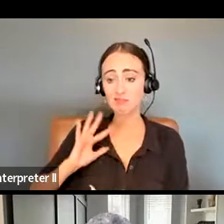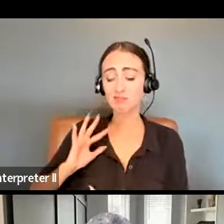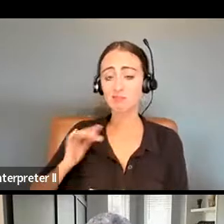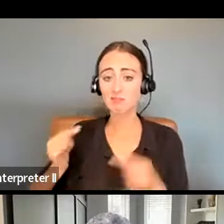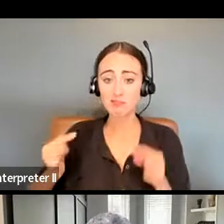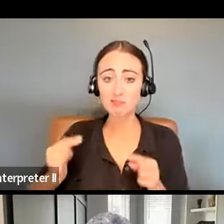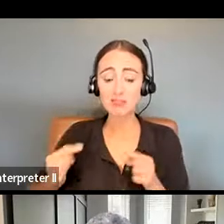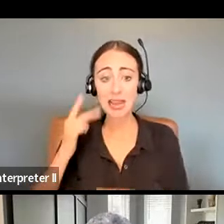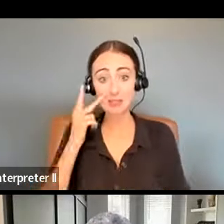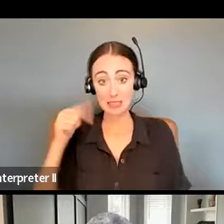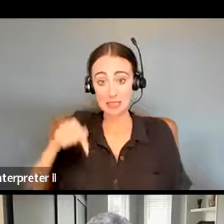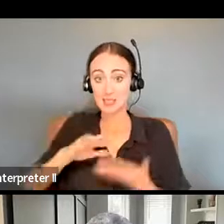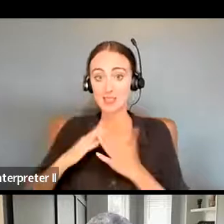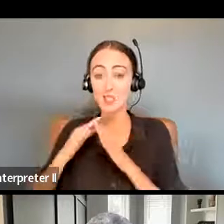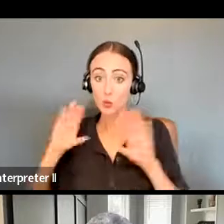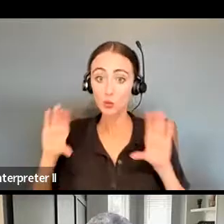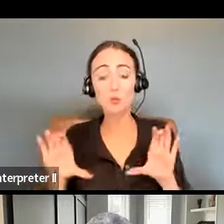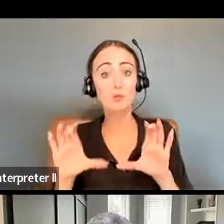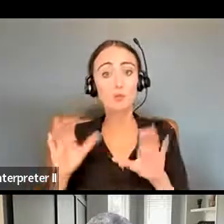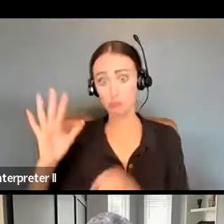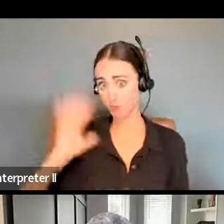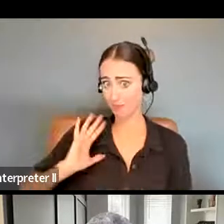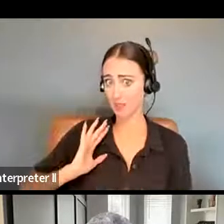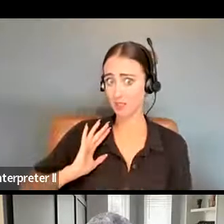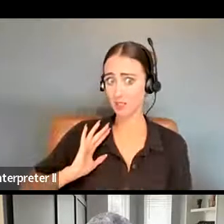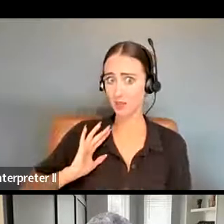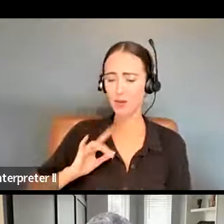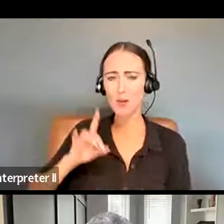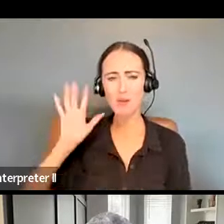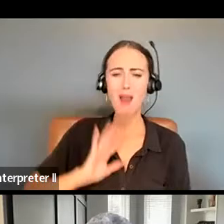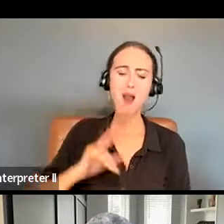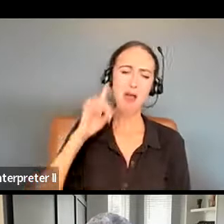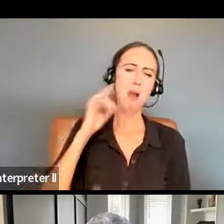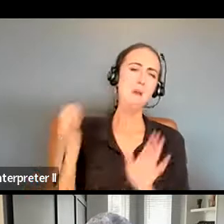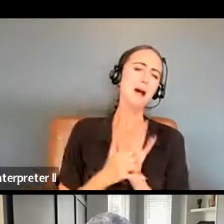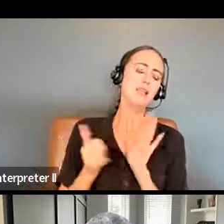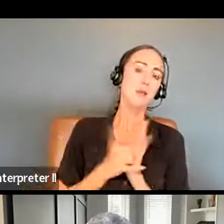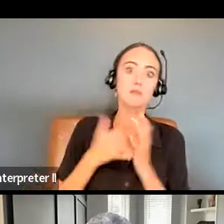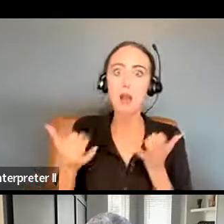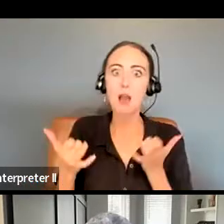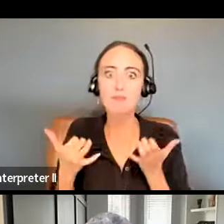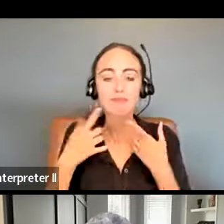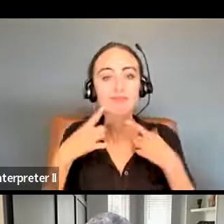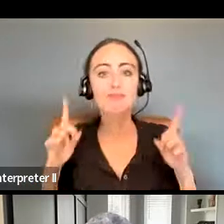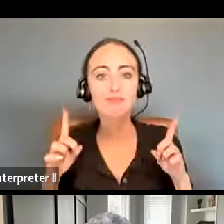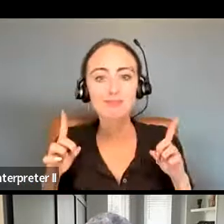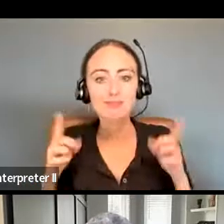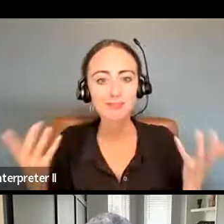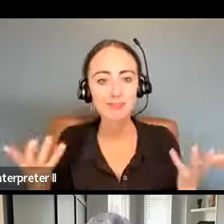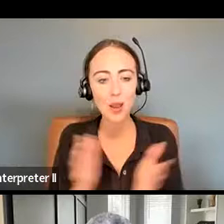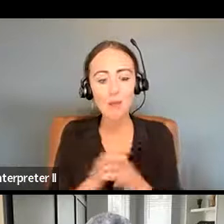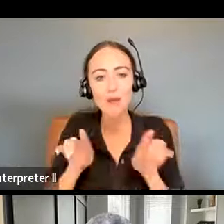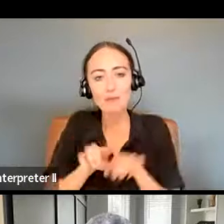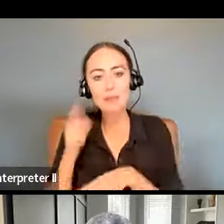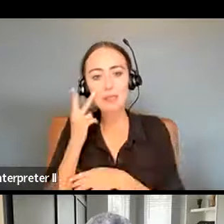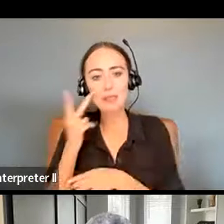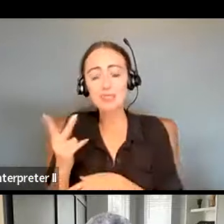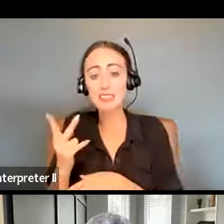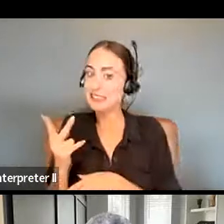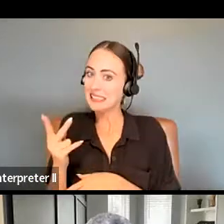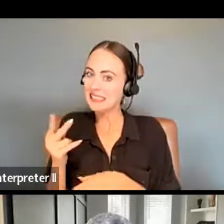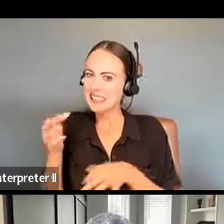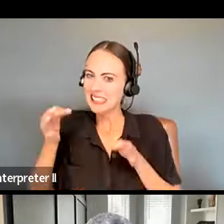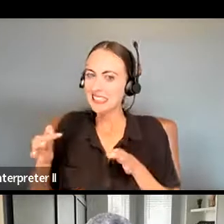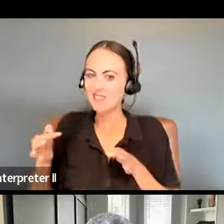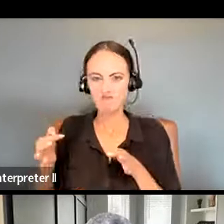I have seen this city do previously thought impossible things to meet human care needs during COVID. And I've also seen the city make degrading choices